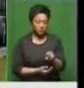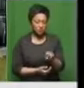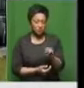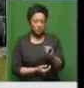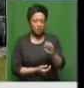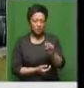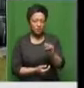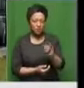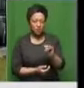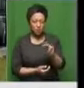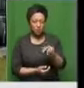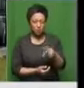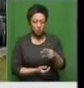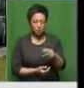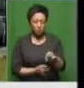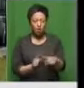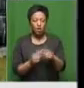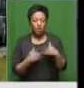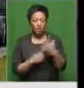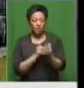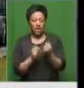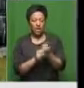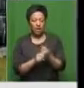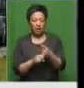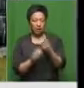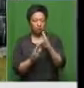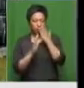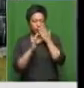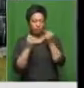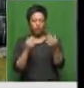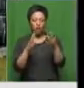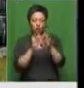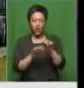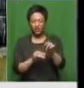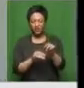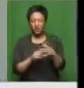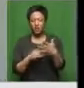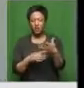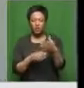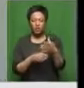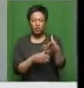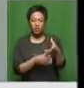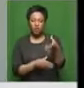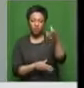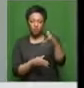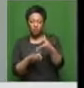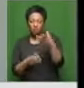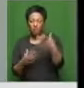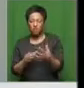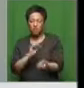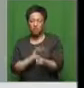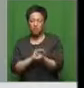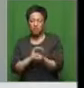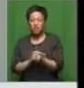this year, and then with us being faced with the lockdown, the bottle certainly took flight, especially in the